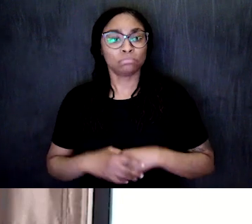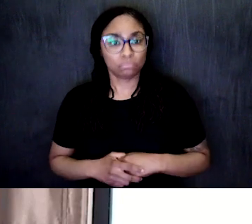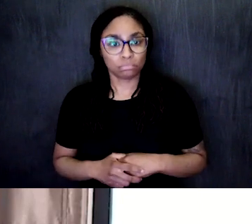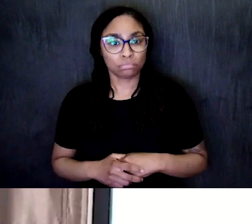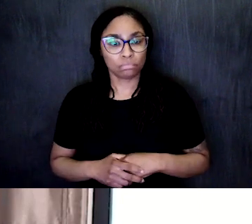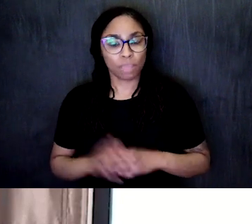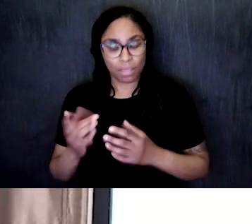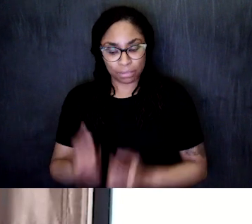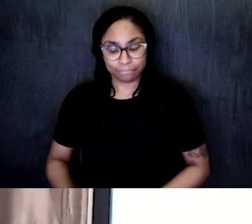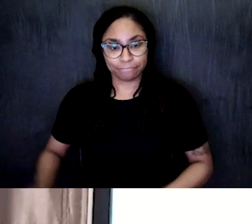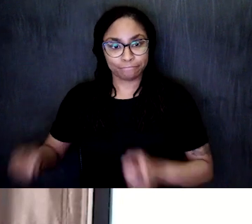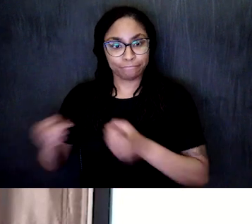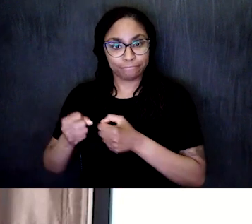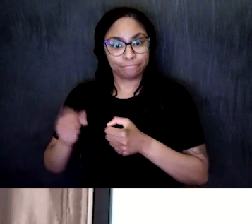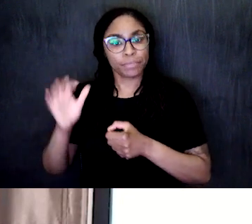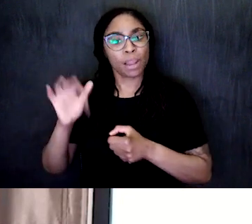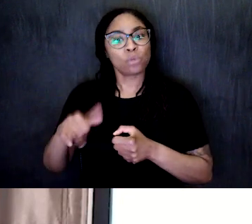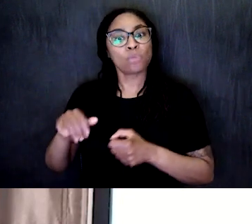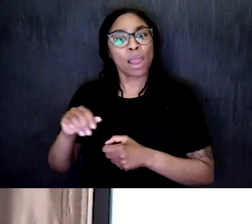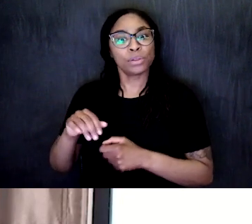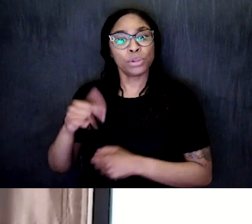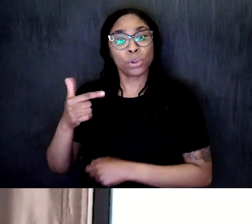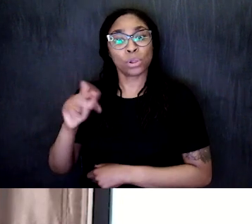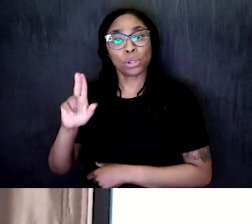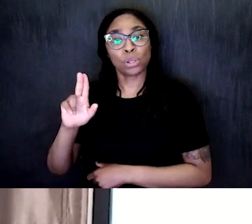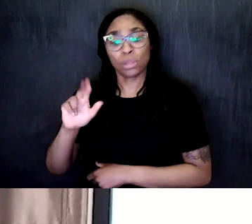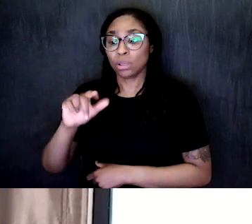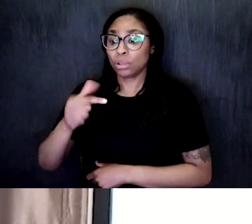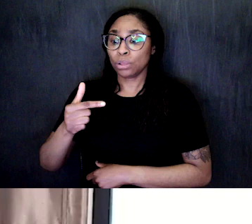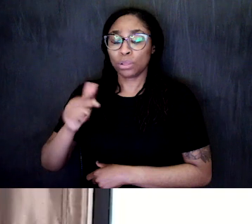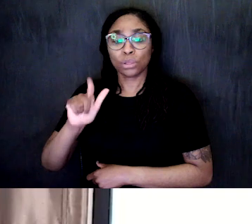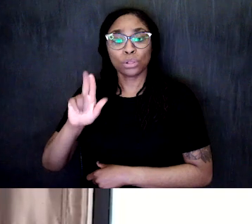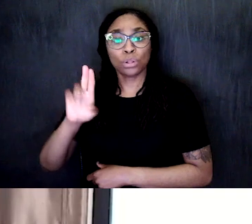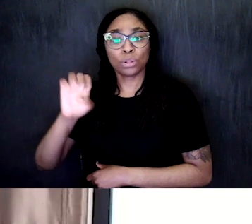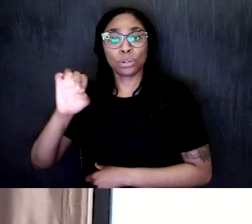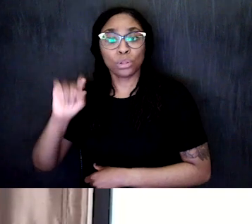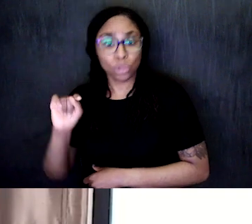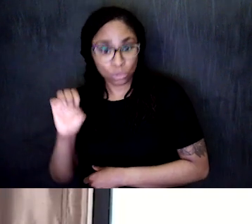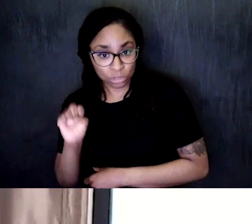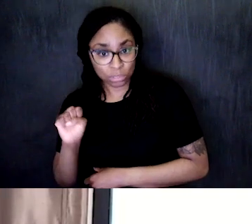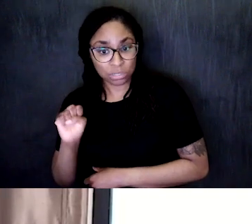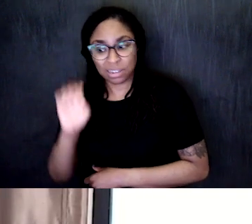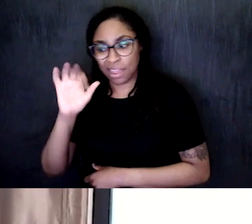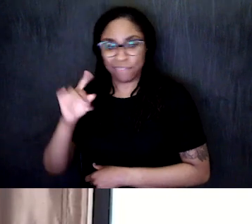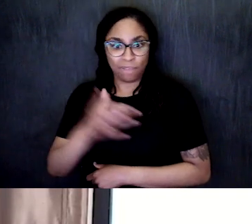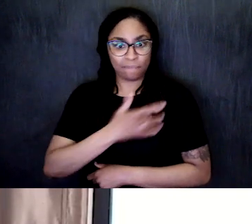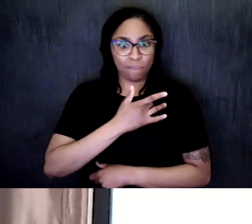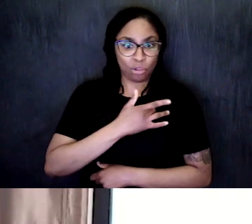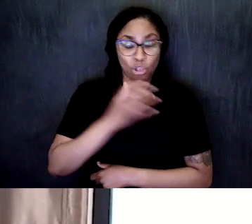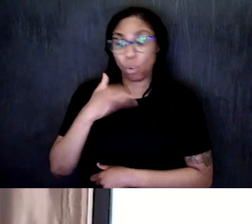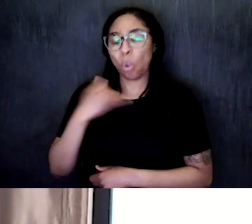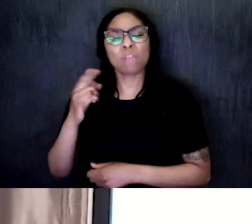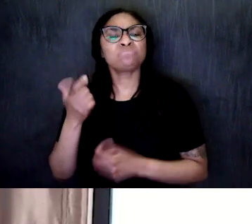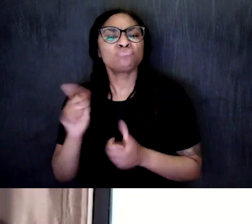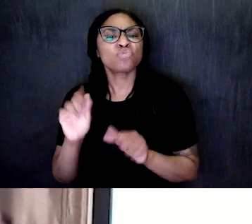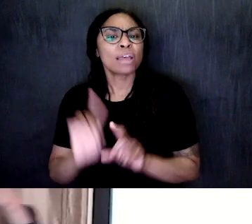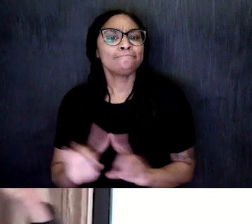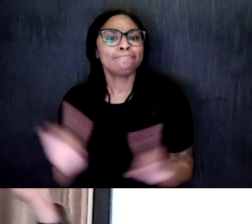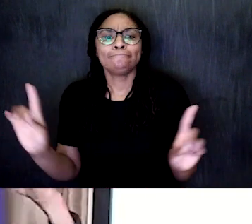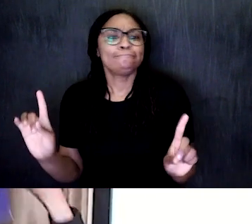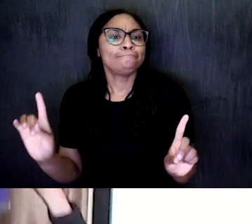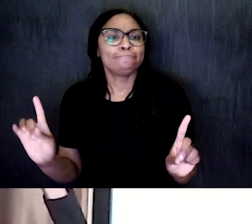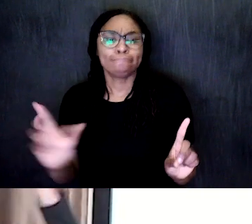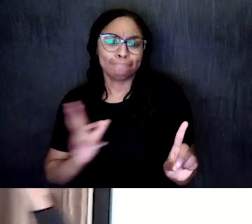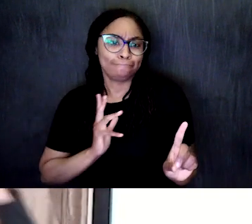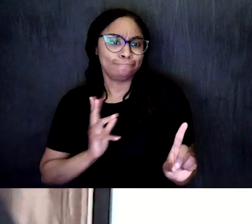go back to the strap around your glutes like so. If that felt good on the other side, you might want to try, or you might want to try